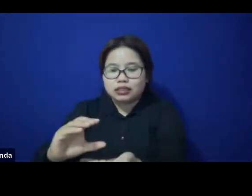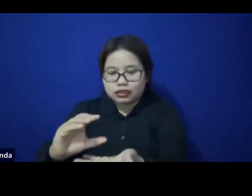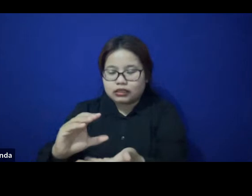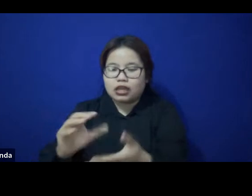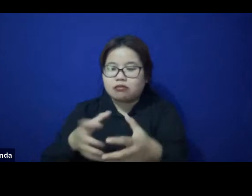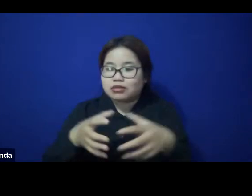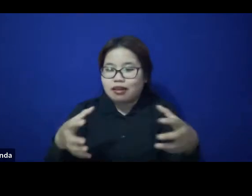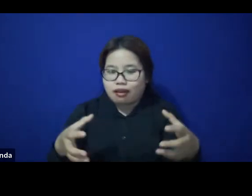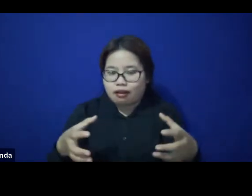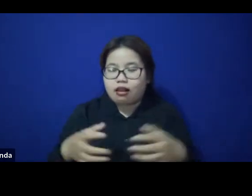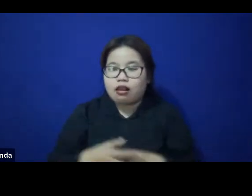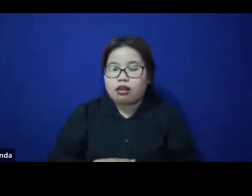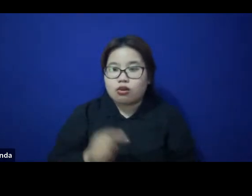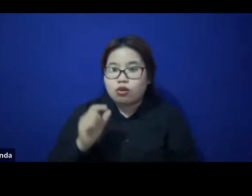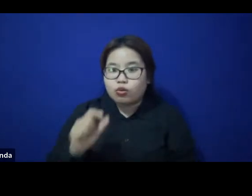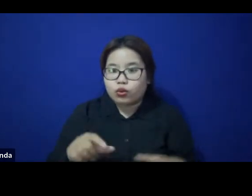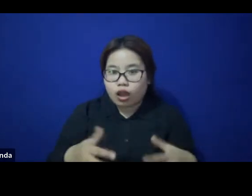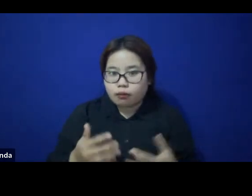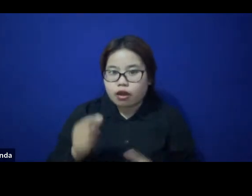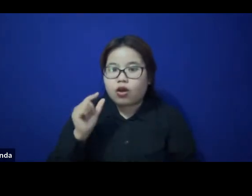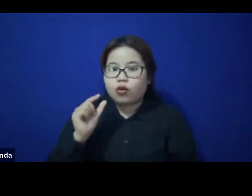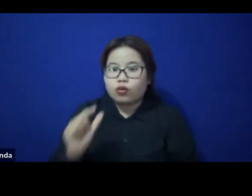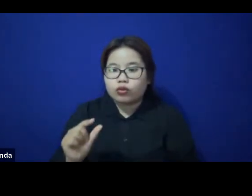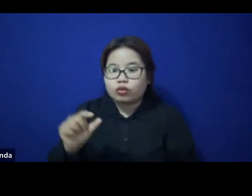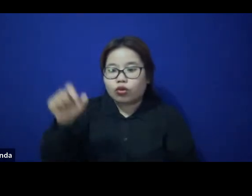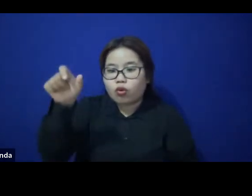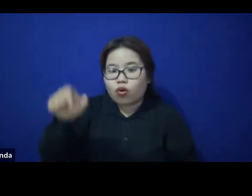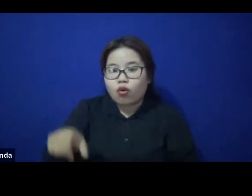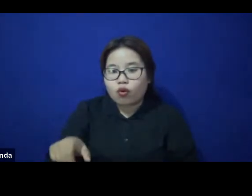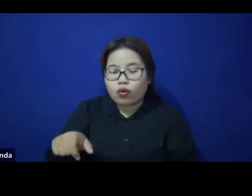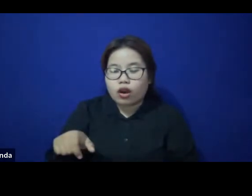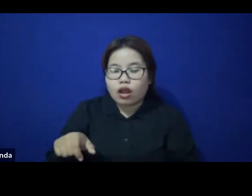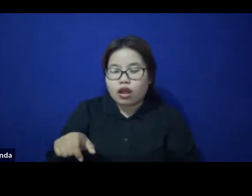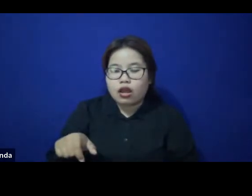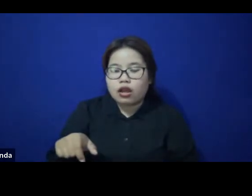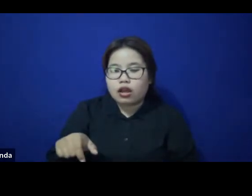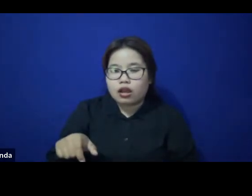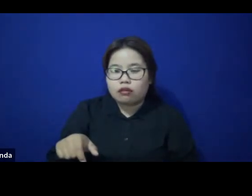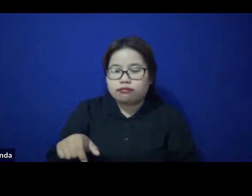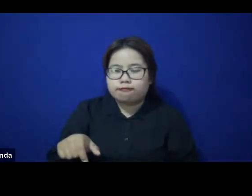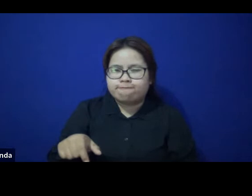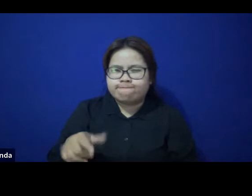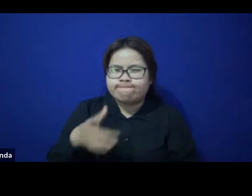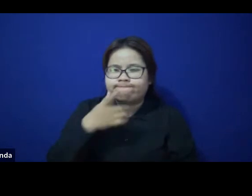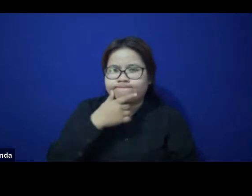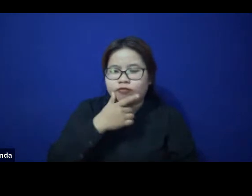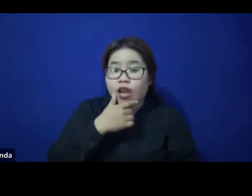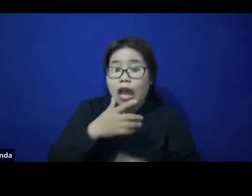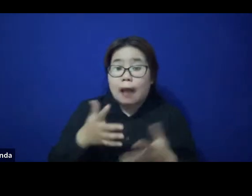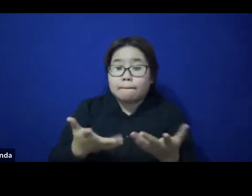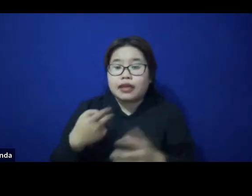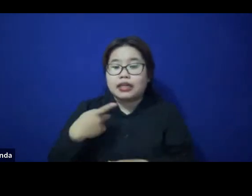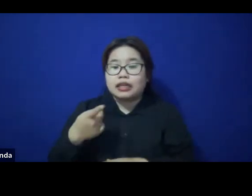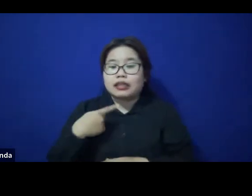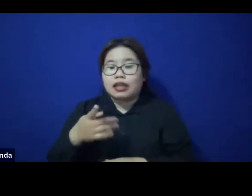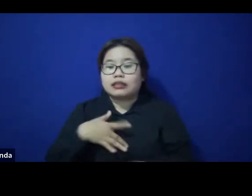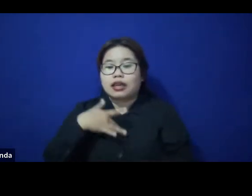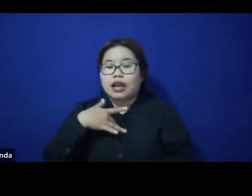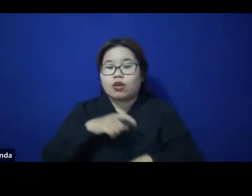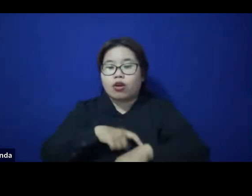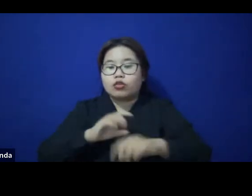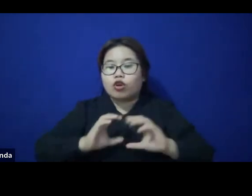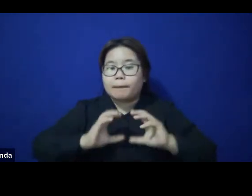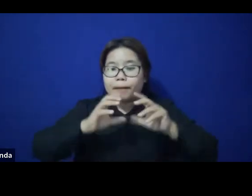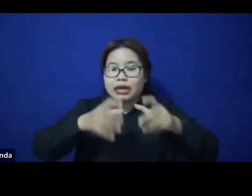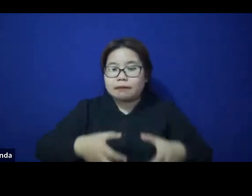get the person to that door. And what we experience in a pandemic are all, we see services